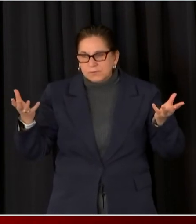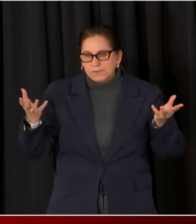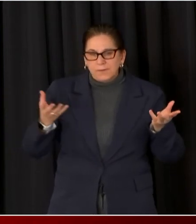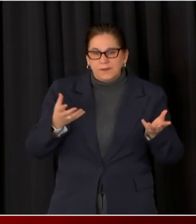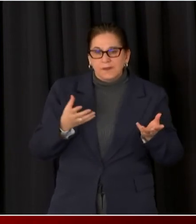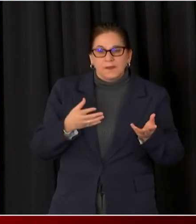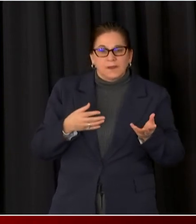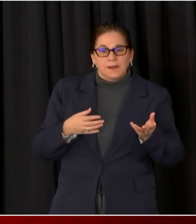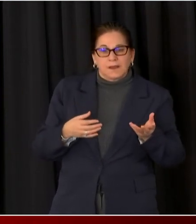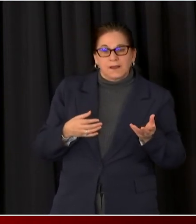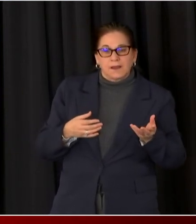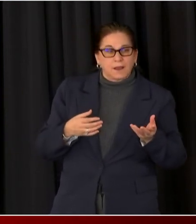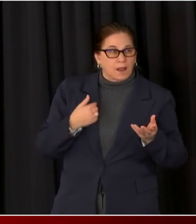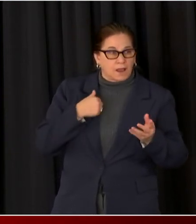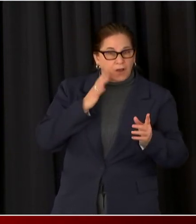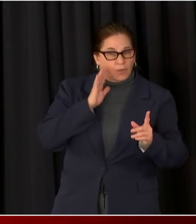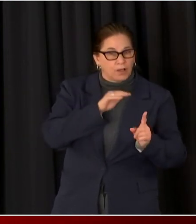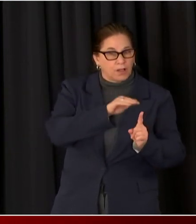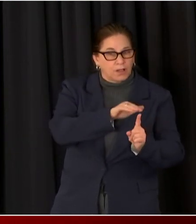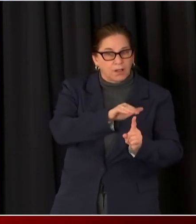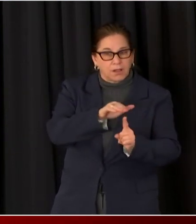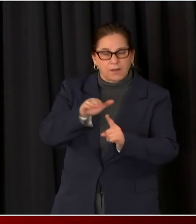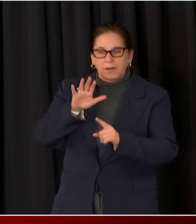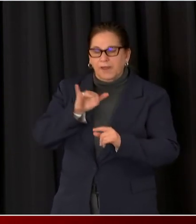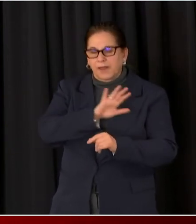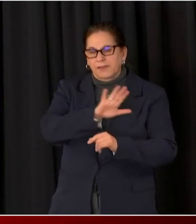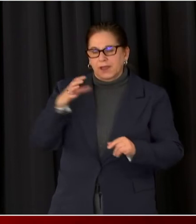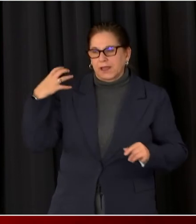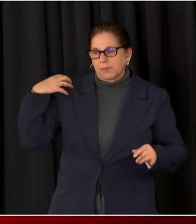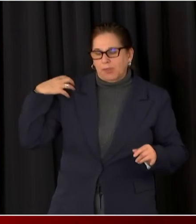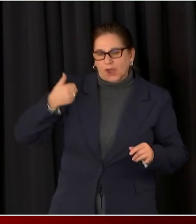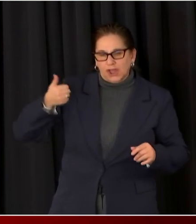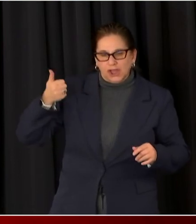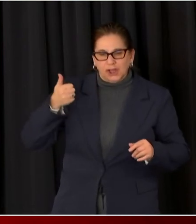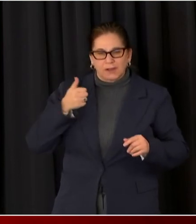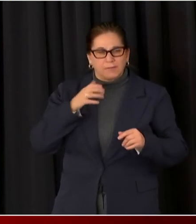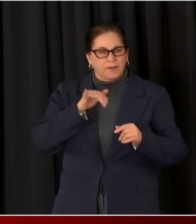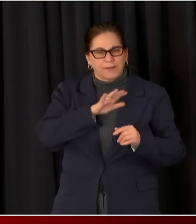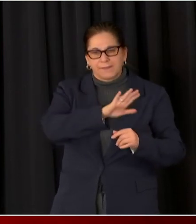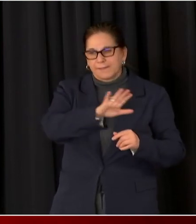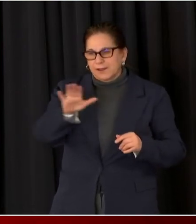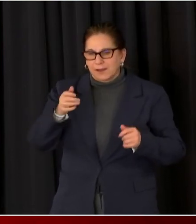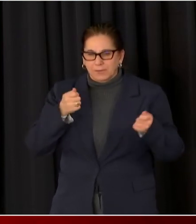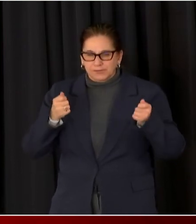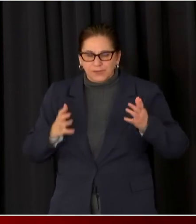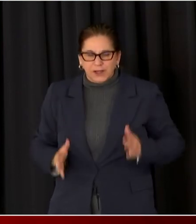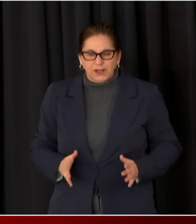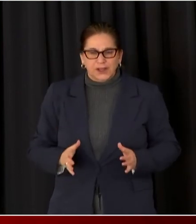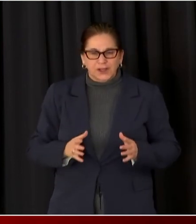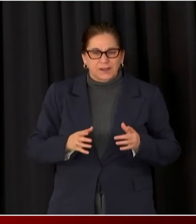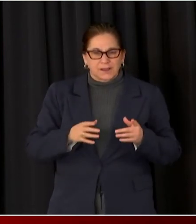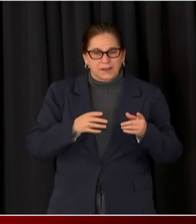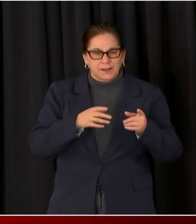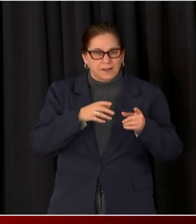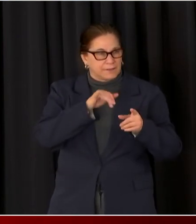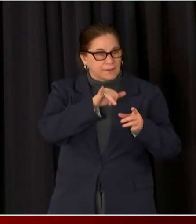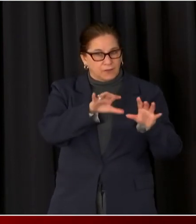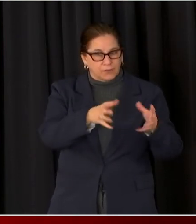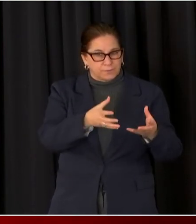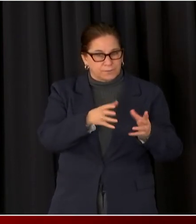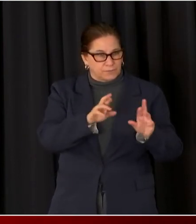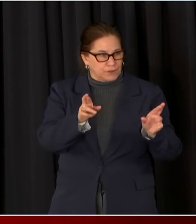employing institution or organization when their category or priority group is up for vaccination. They will